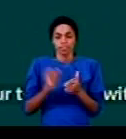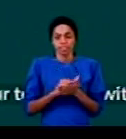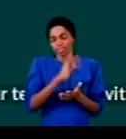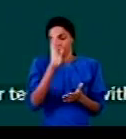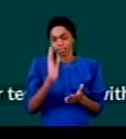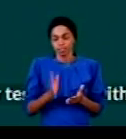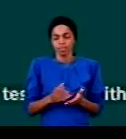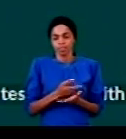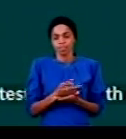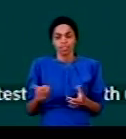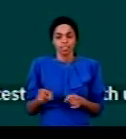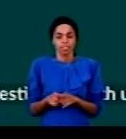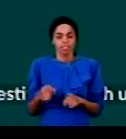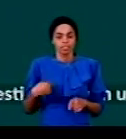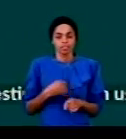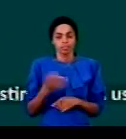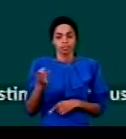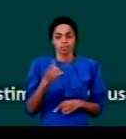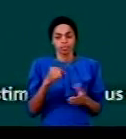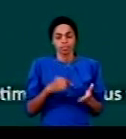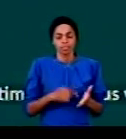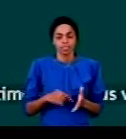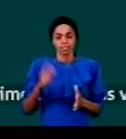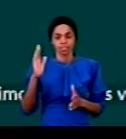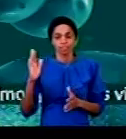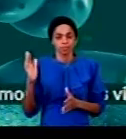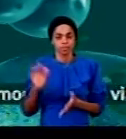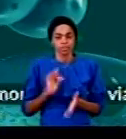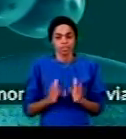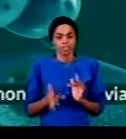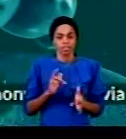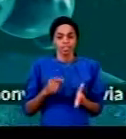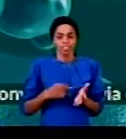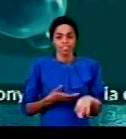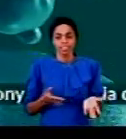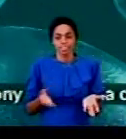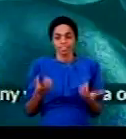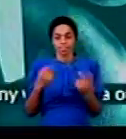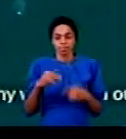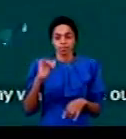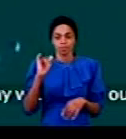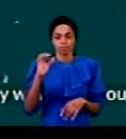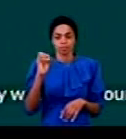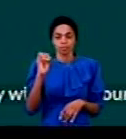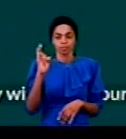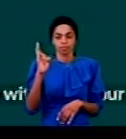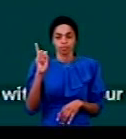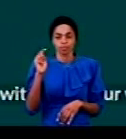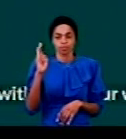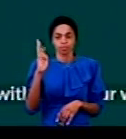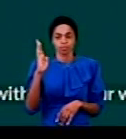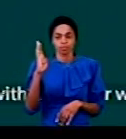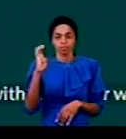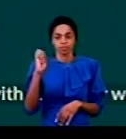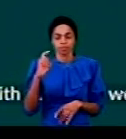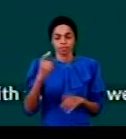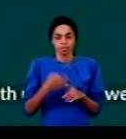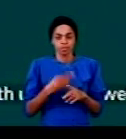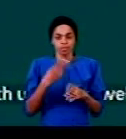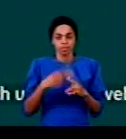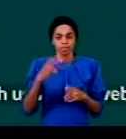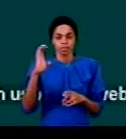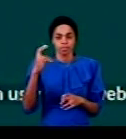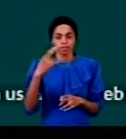Uzuamaka, who wrote, "The pain in my ankle vanished after the prayer of the Father of our Father in the